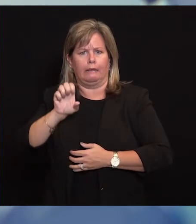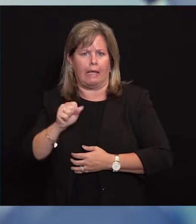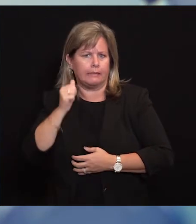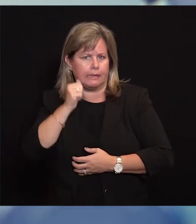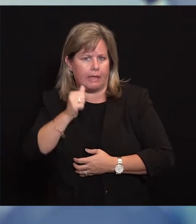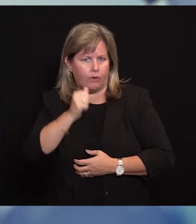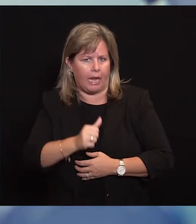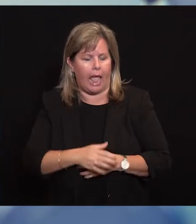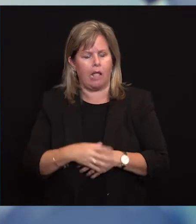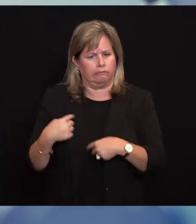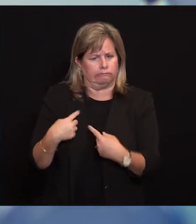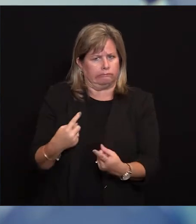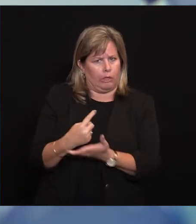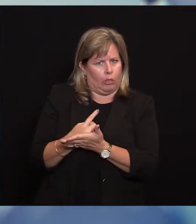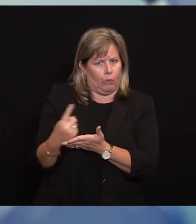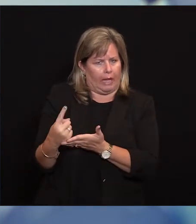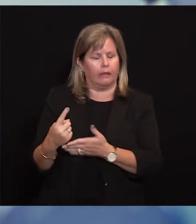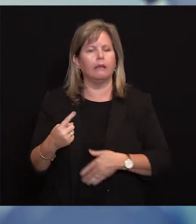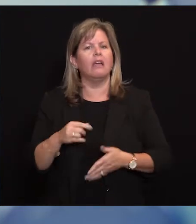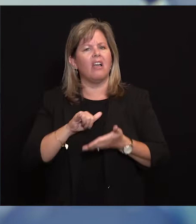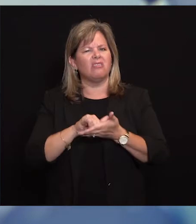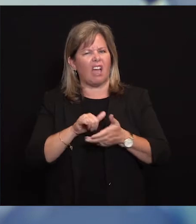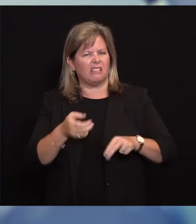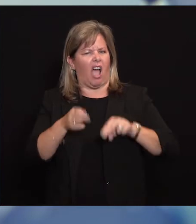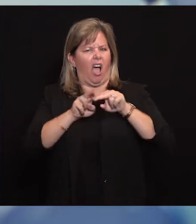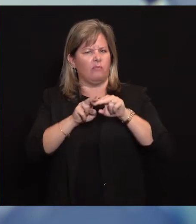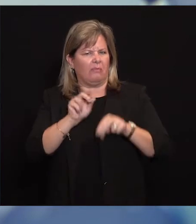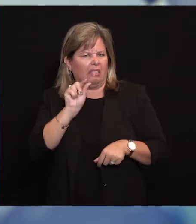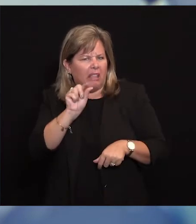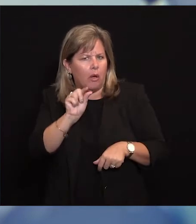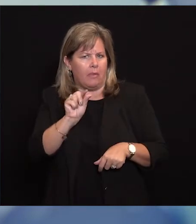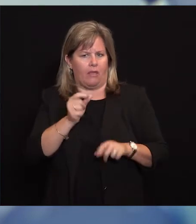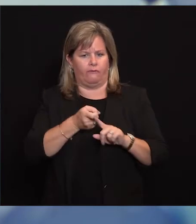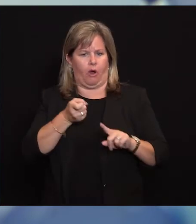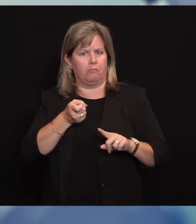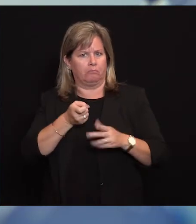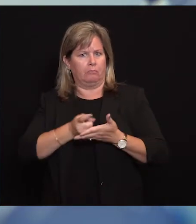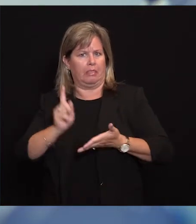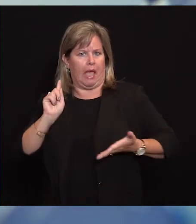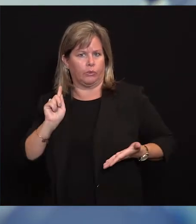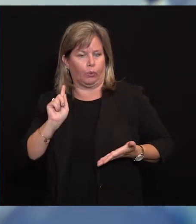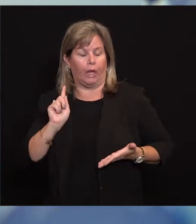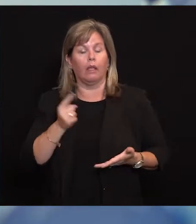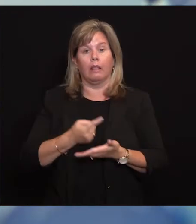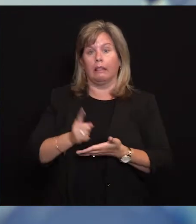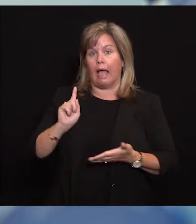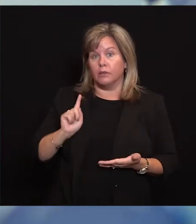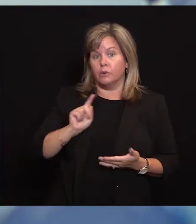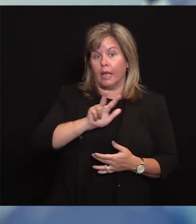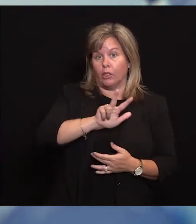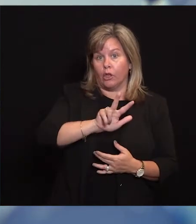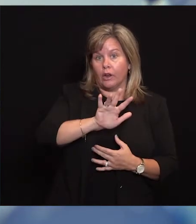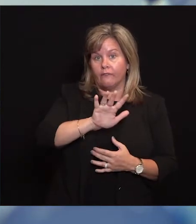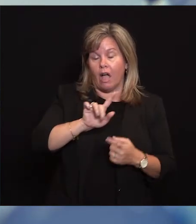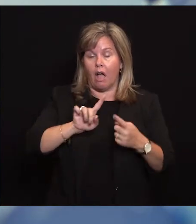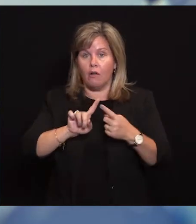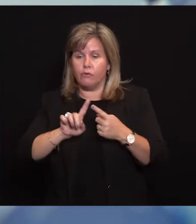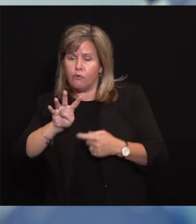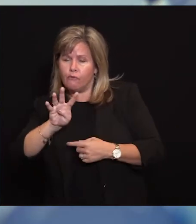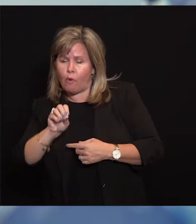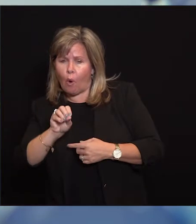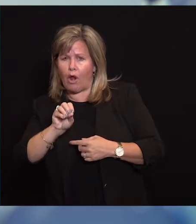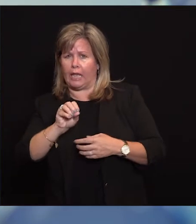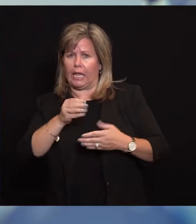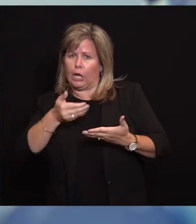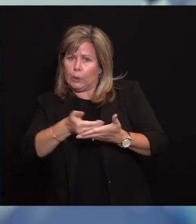week. That's up a little bit from where we were at last week when I spoke to you. At that time, we were seeing 35 to 40 new cases.